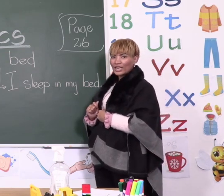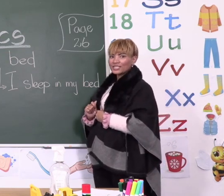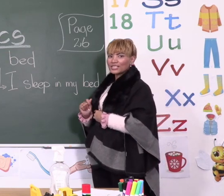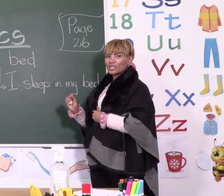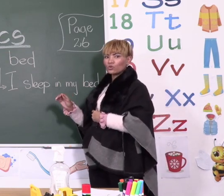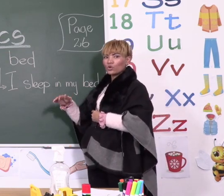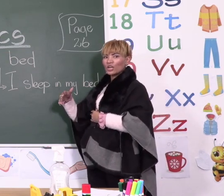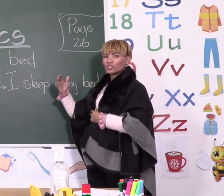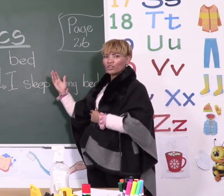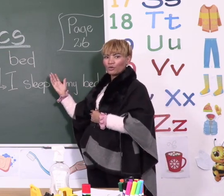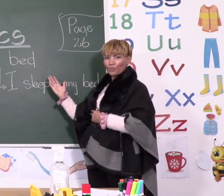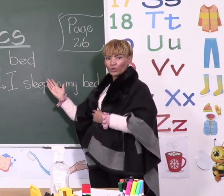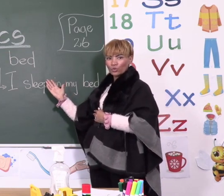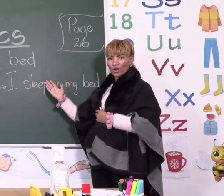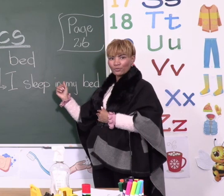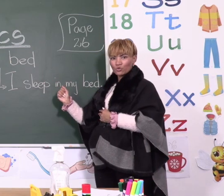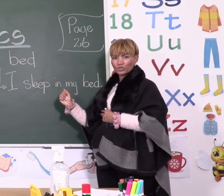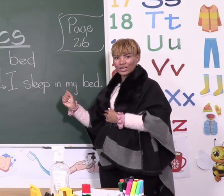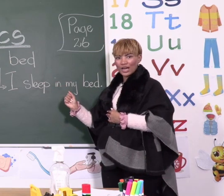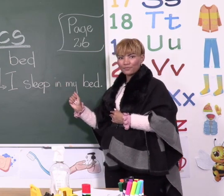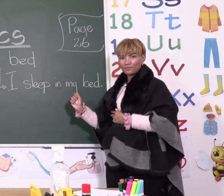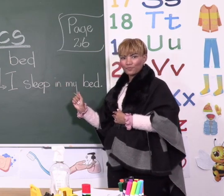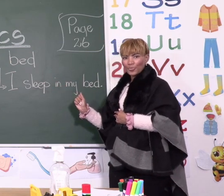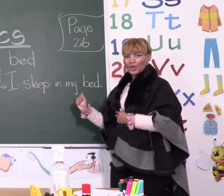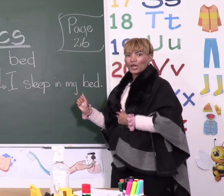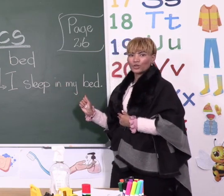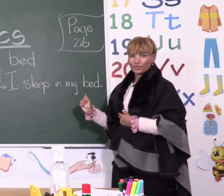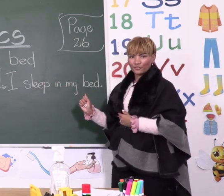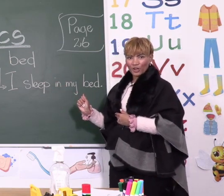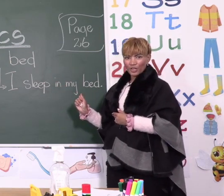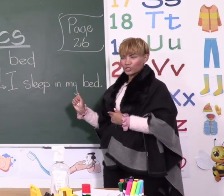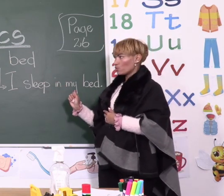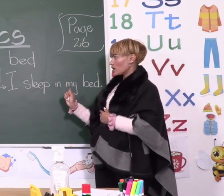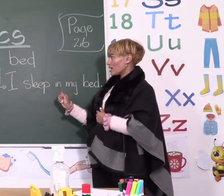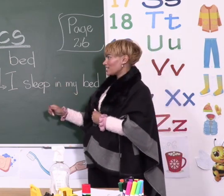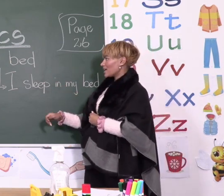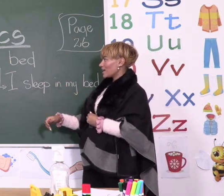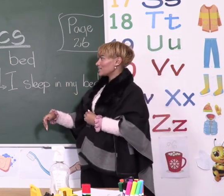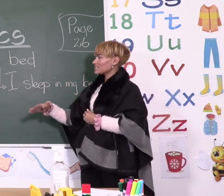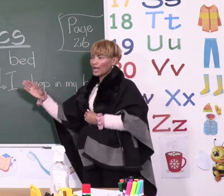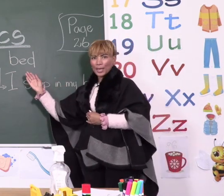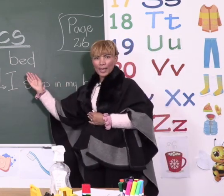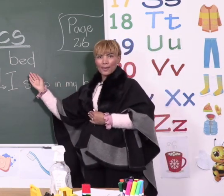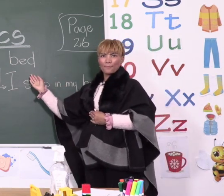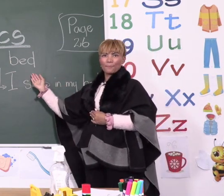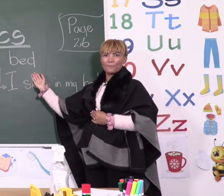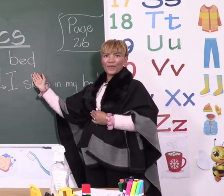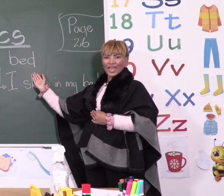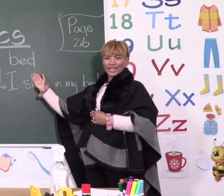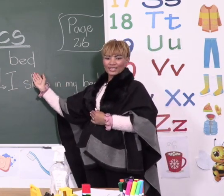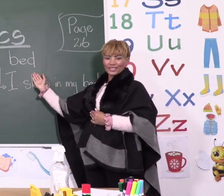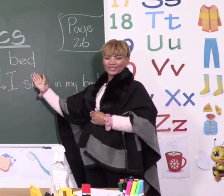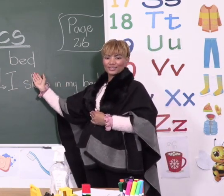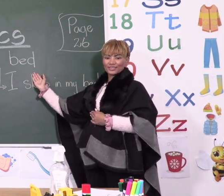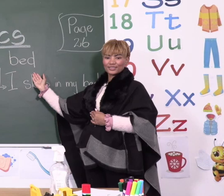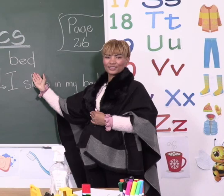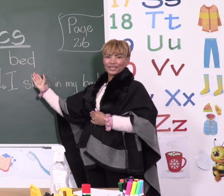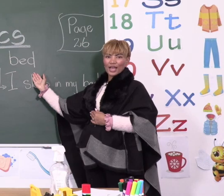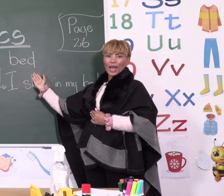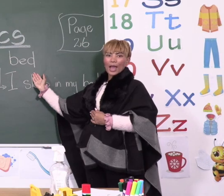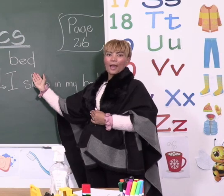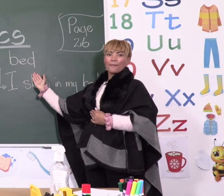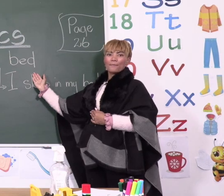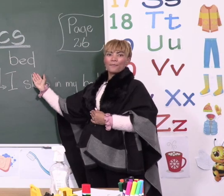Let's quickly say the words on the board one more time. So the first word is bed.